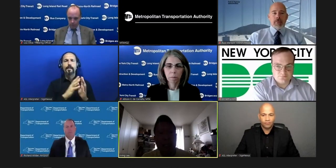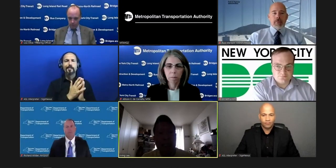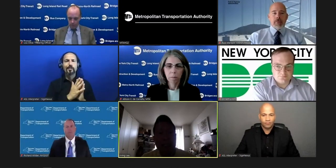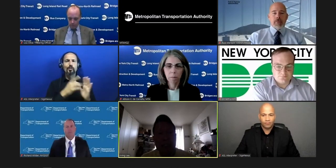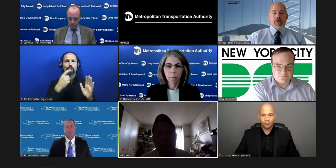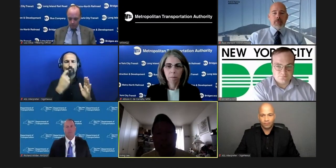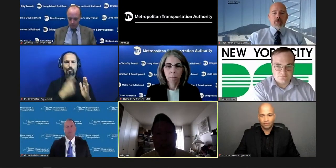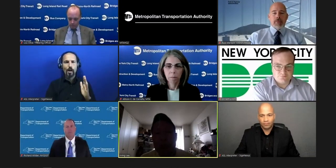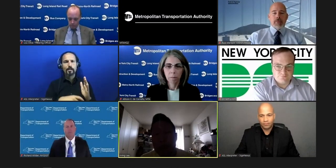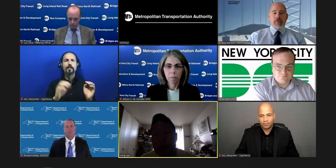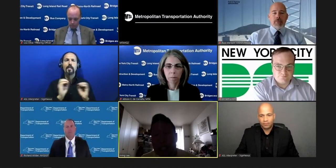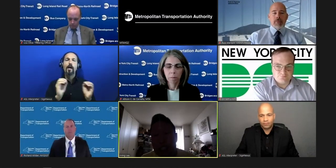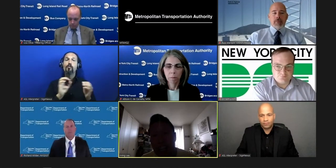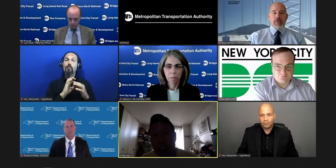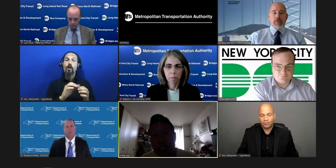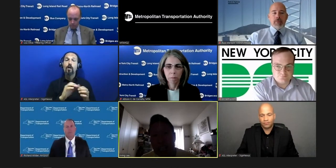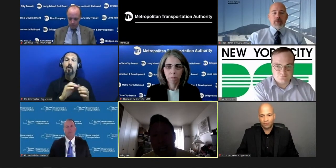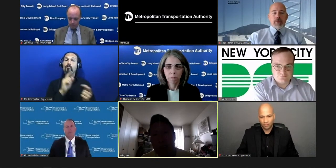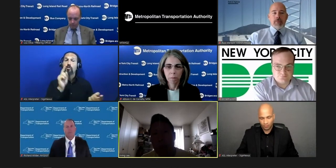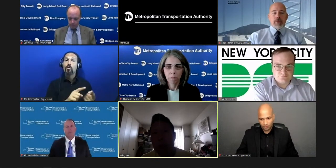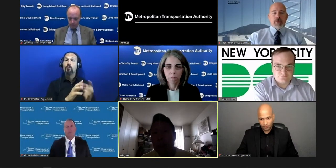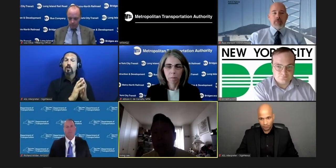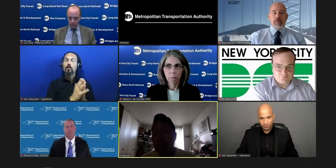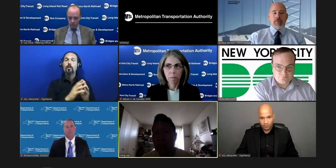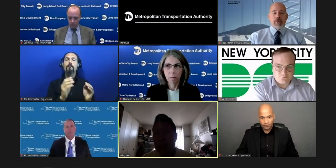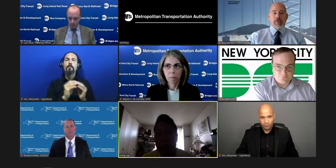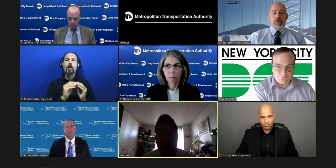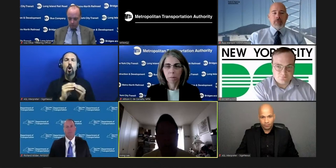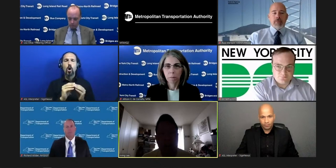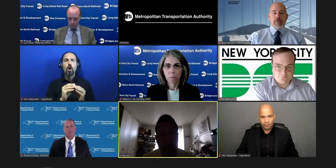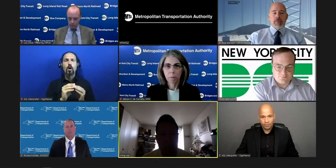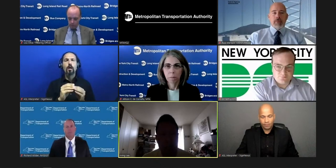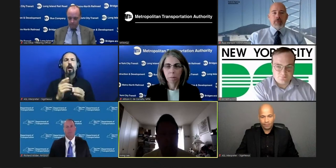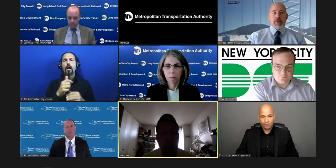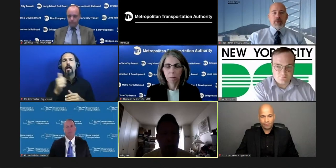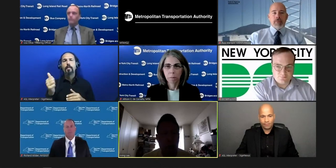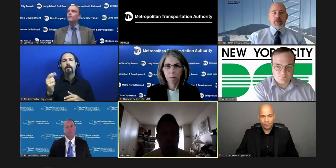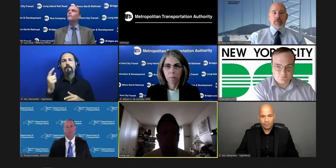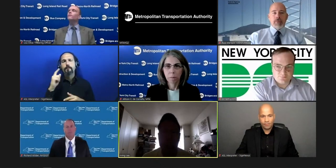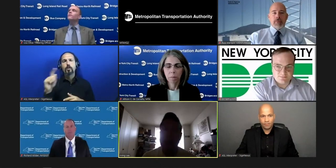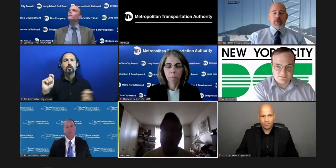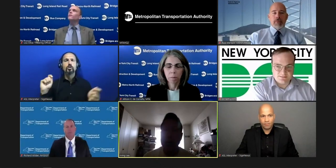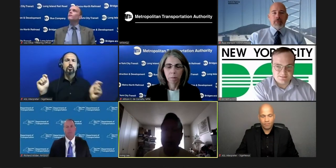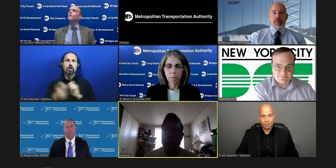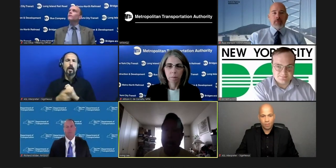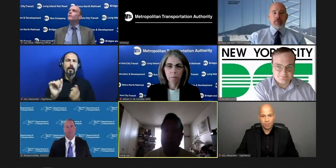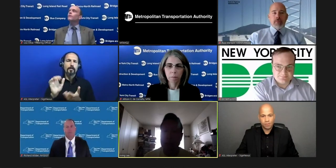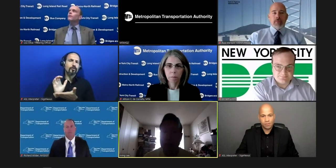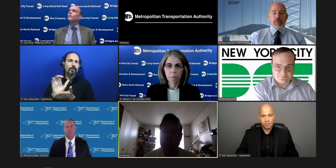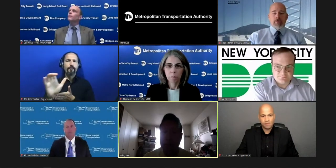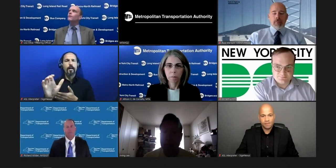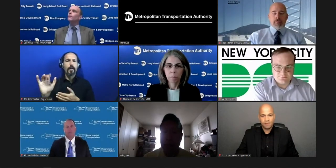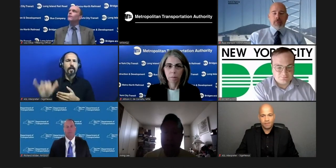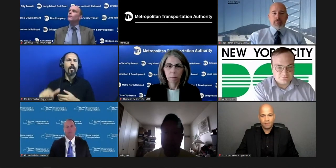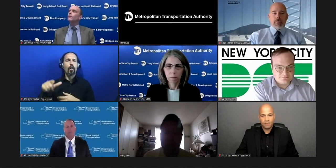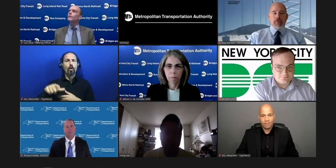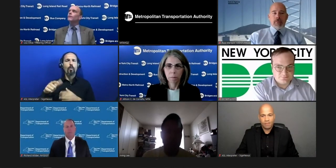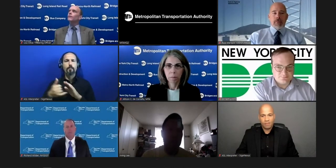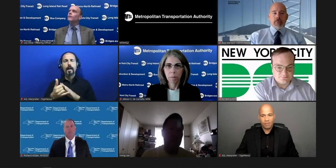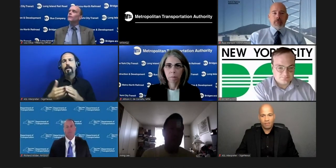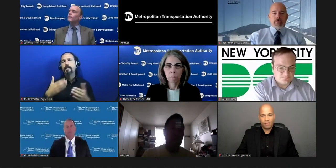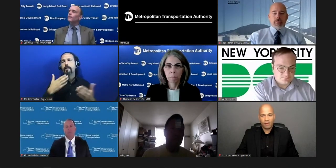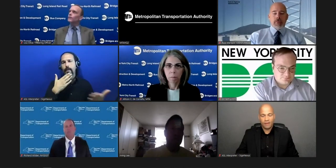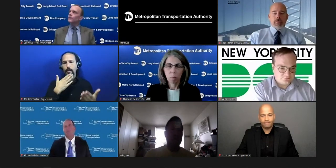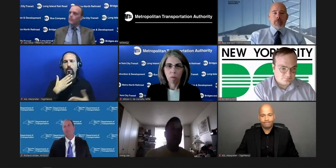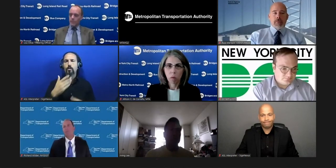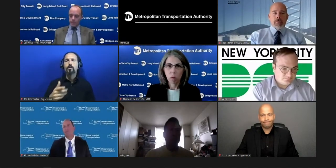has nothing to do with reducing ingestion and more determined factor for transforming and gentrifying Lower Manhattan thank you